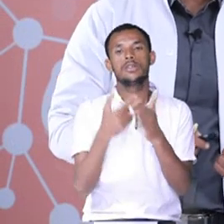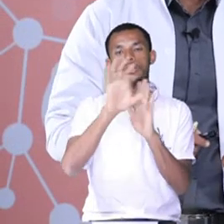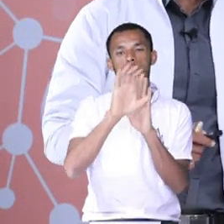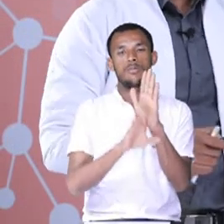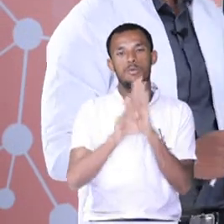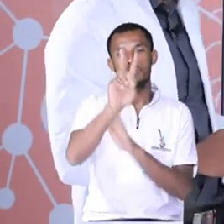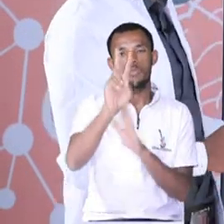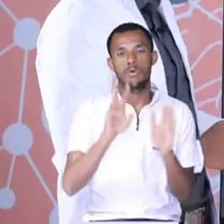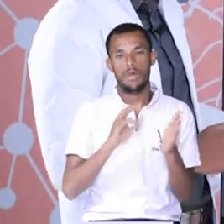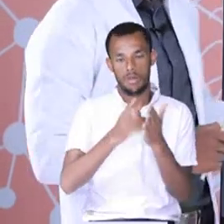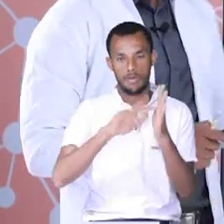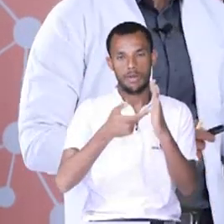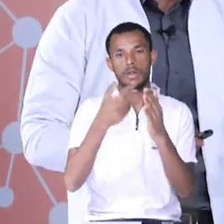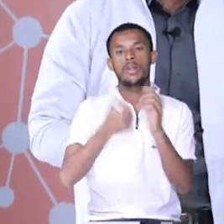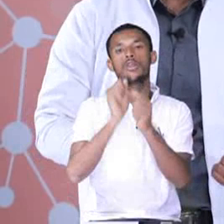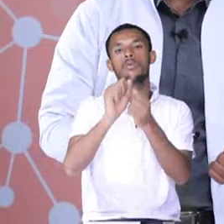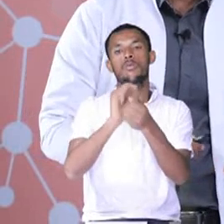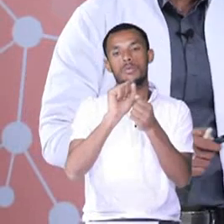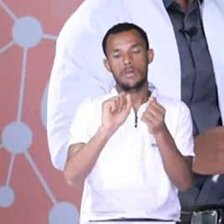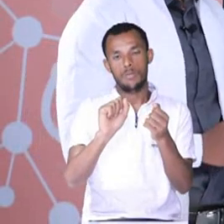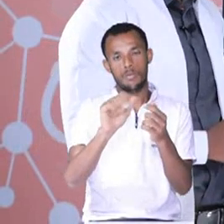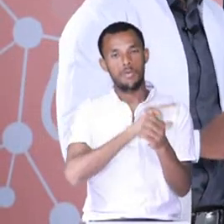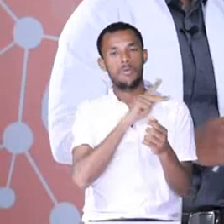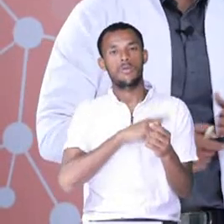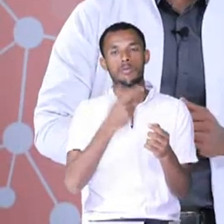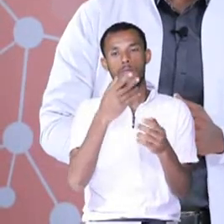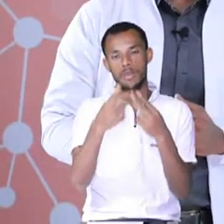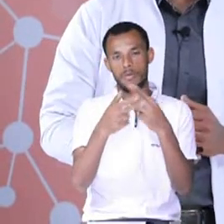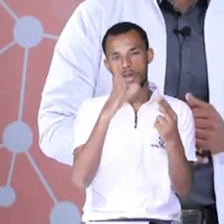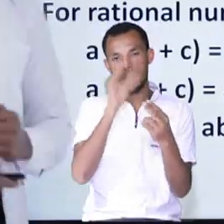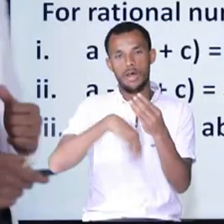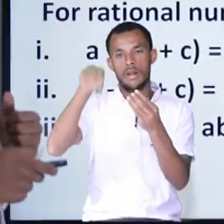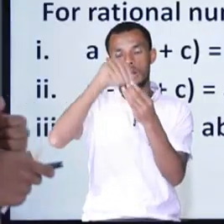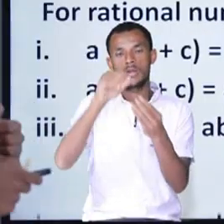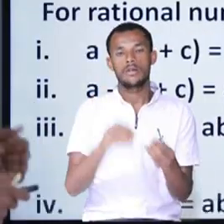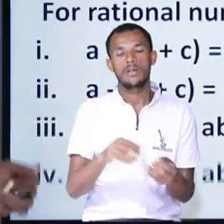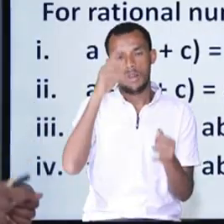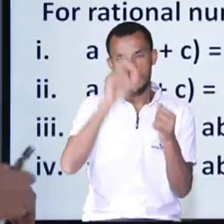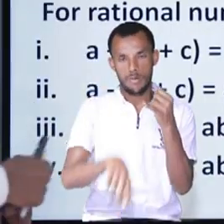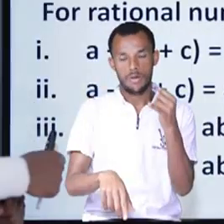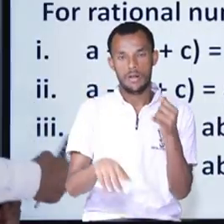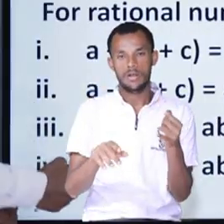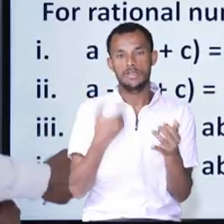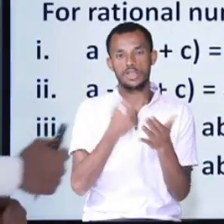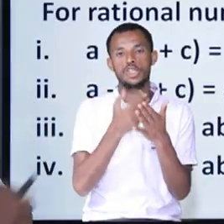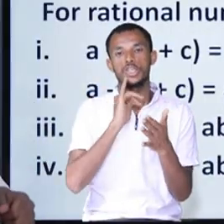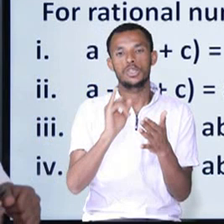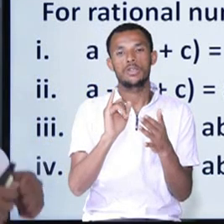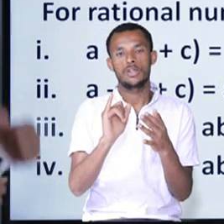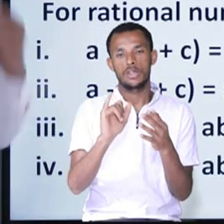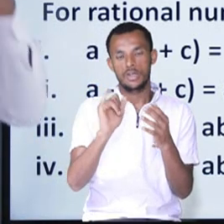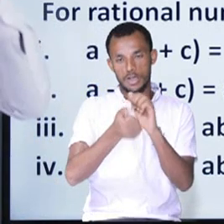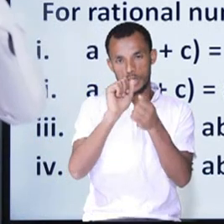chapter 2. That means a distributive property of multiplication on addition. The last one is, this is a